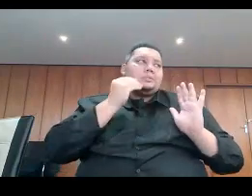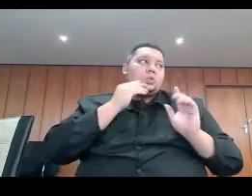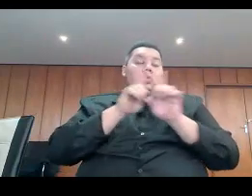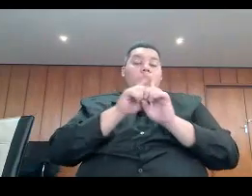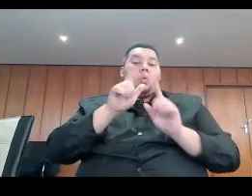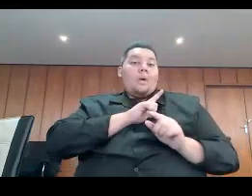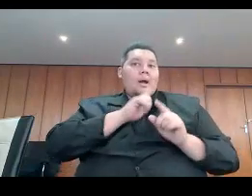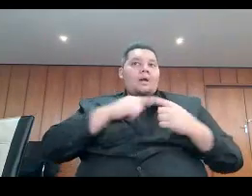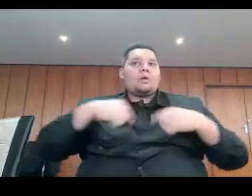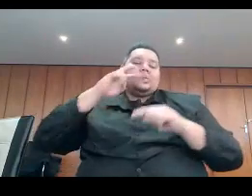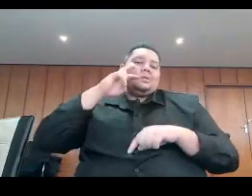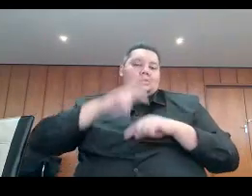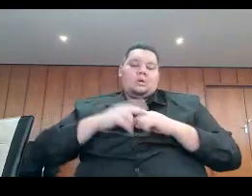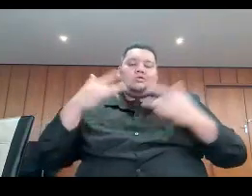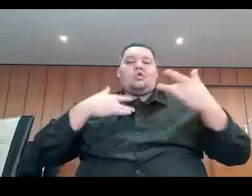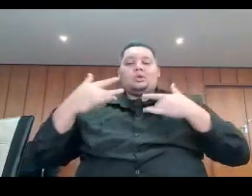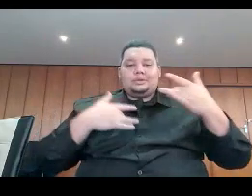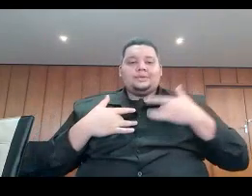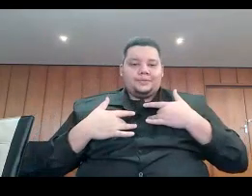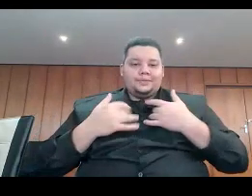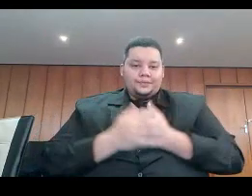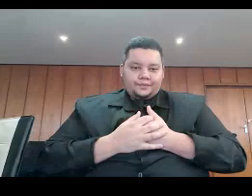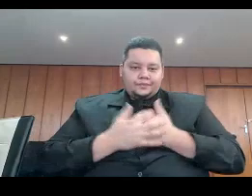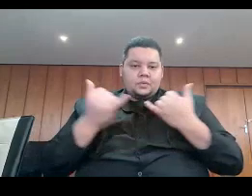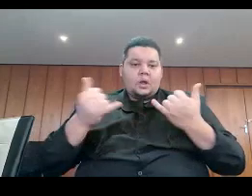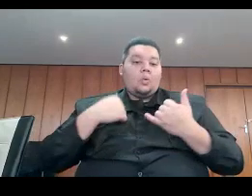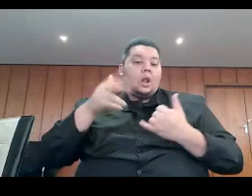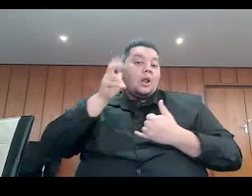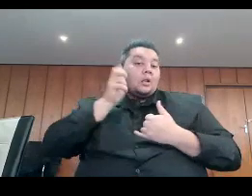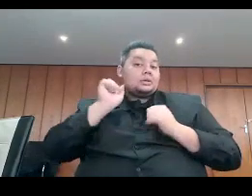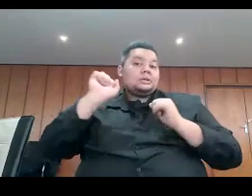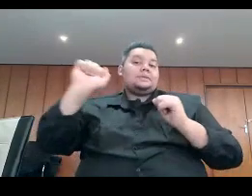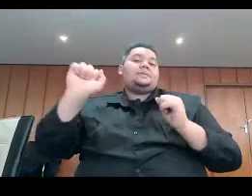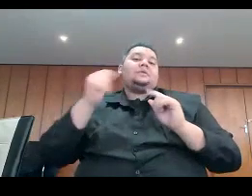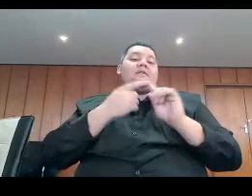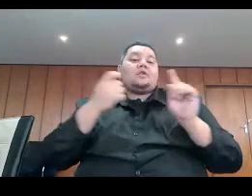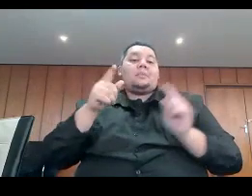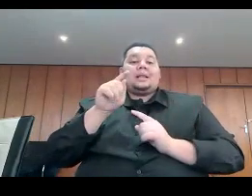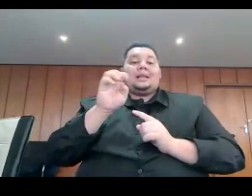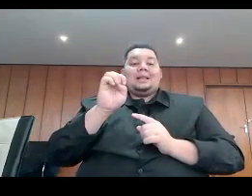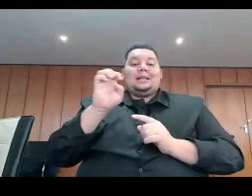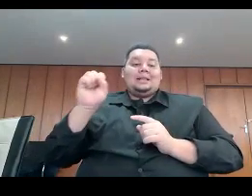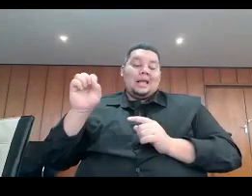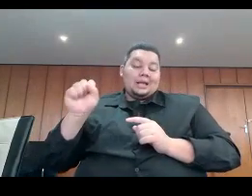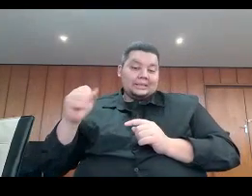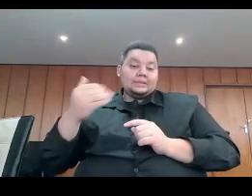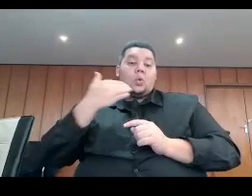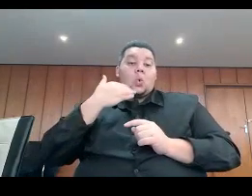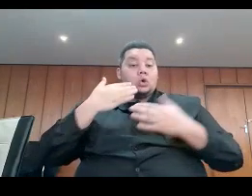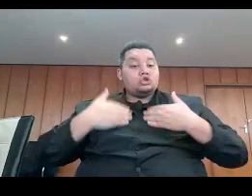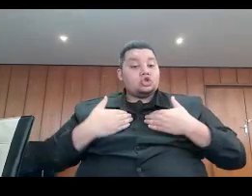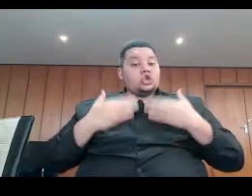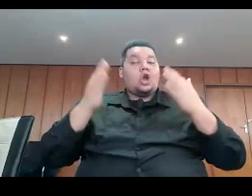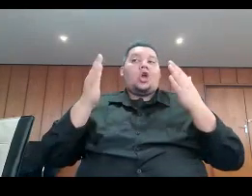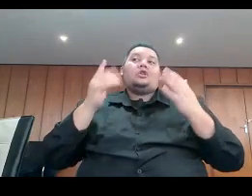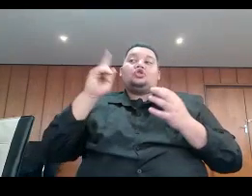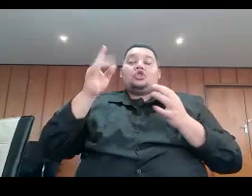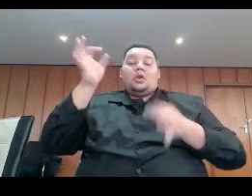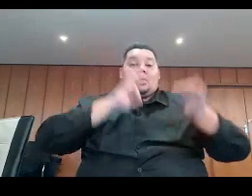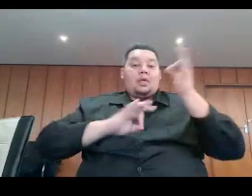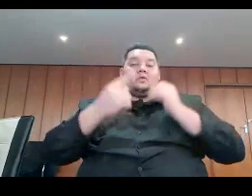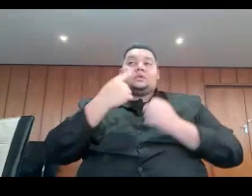concerned. So let's listen to this account. This is from Tess, who started off by telling